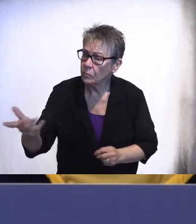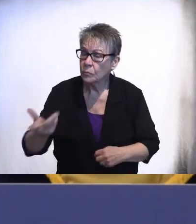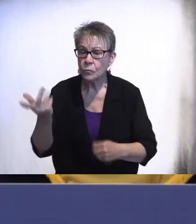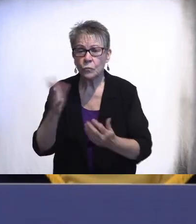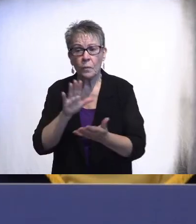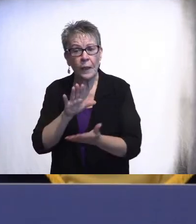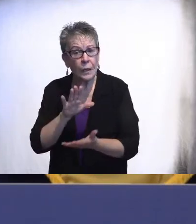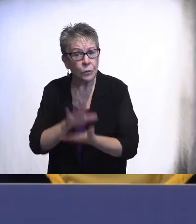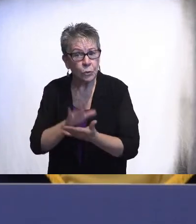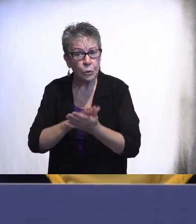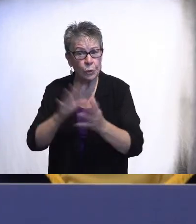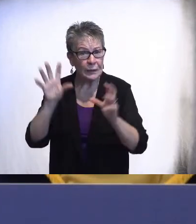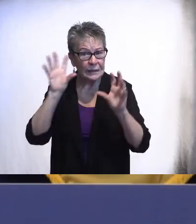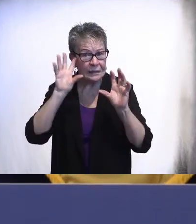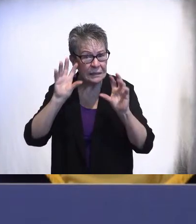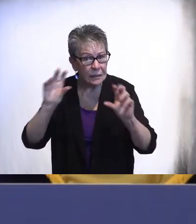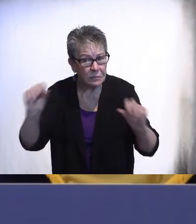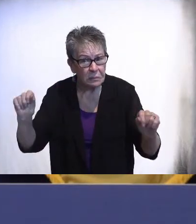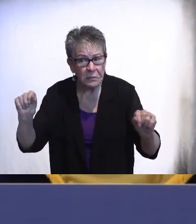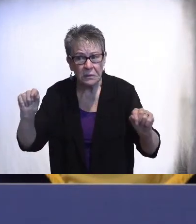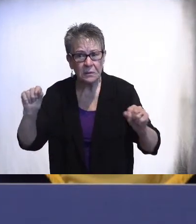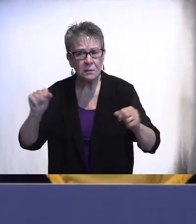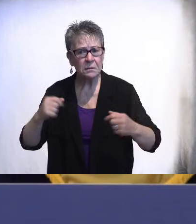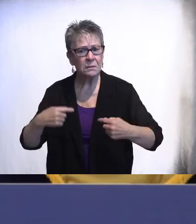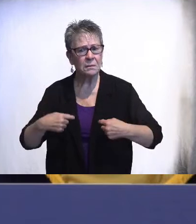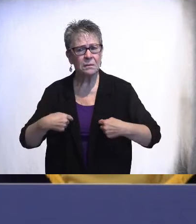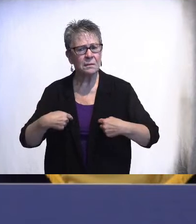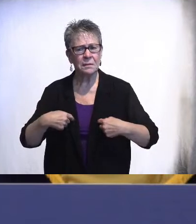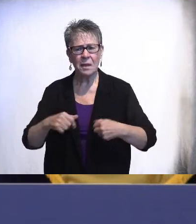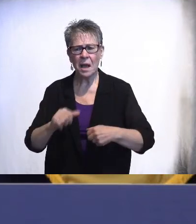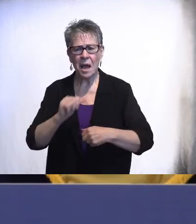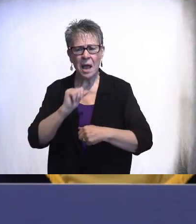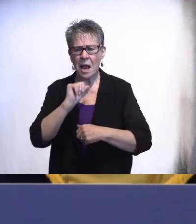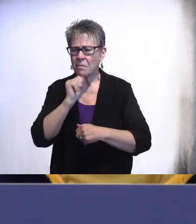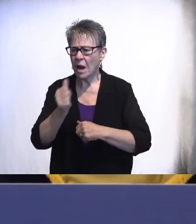feel qualified to make health-related decisions at the district level and would prefer